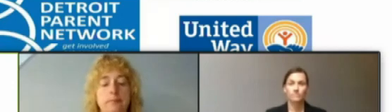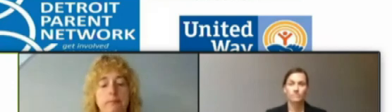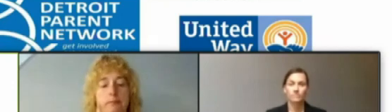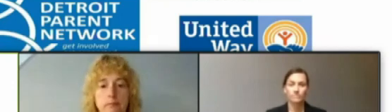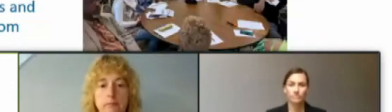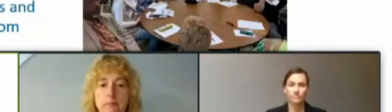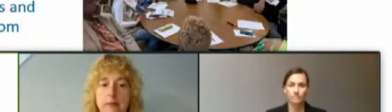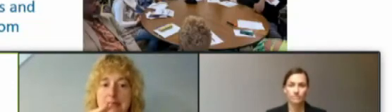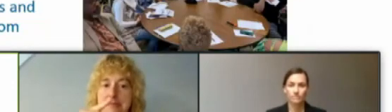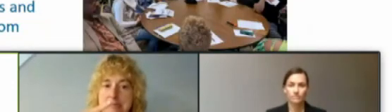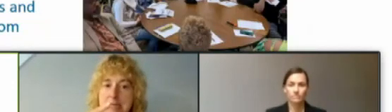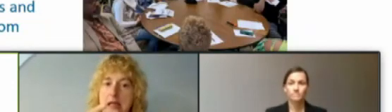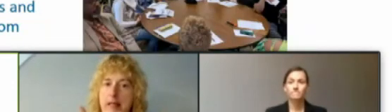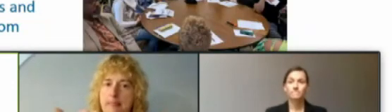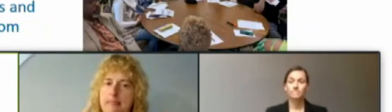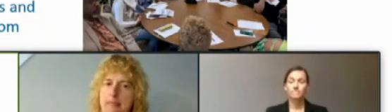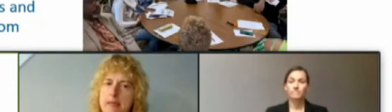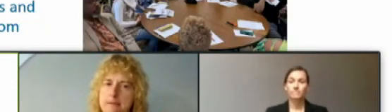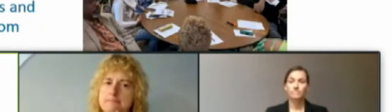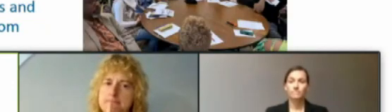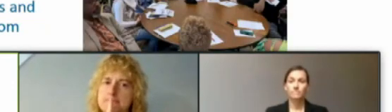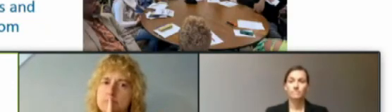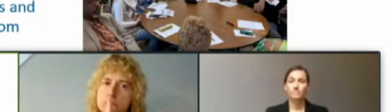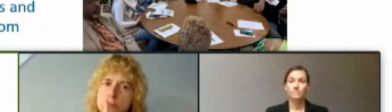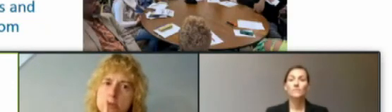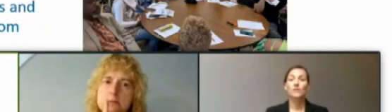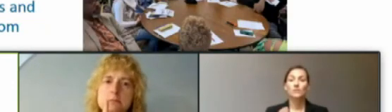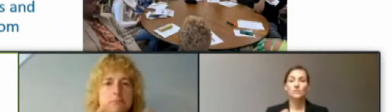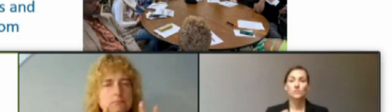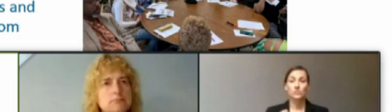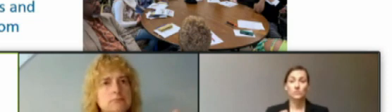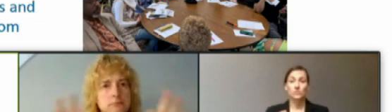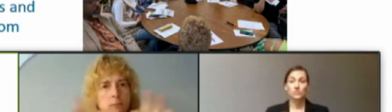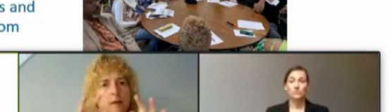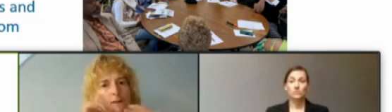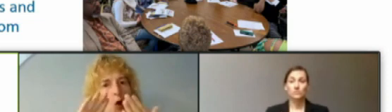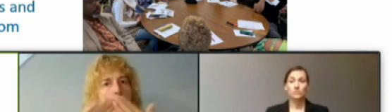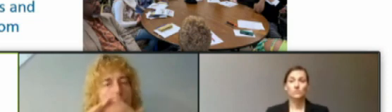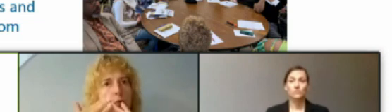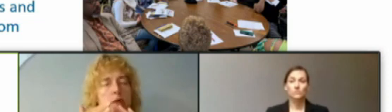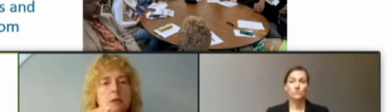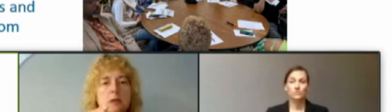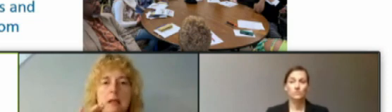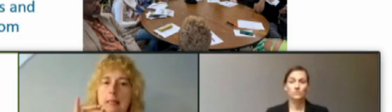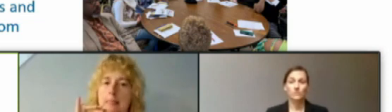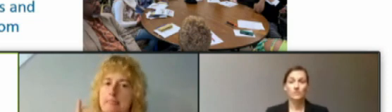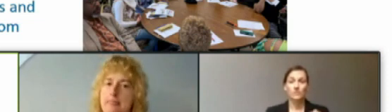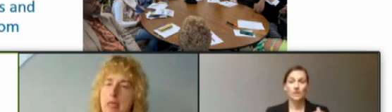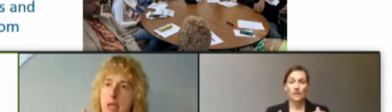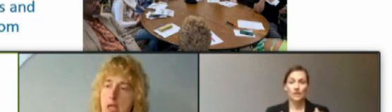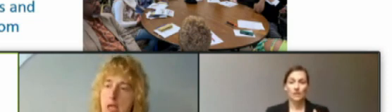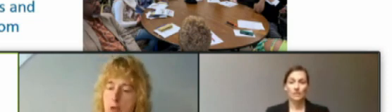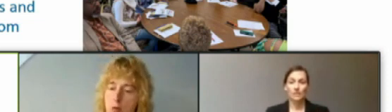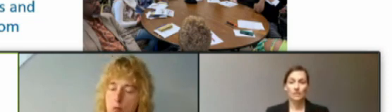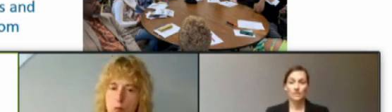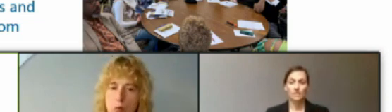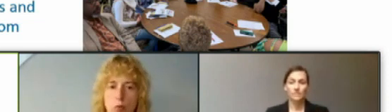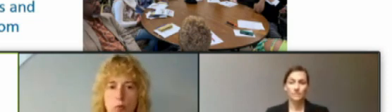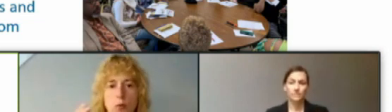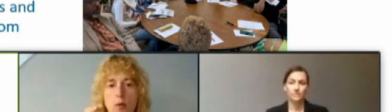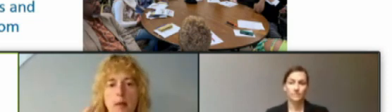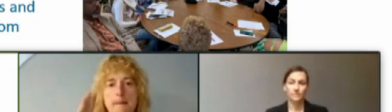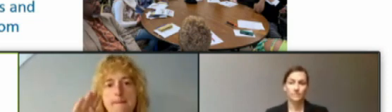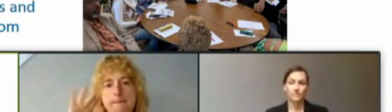one that very much involves community members. So, and this is based on work that our group has done through what we call Michigan Cancer Health